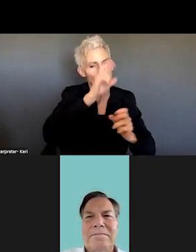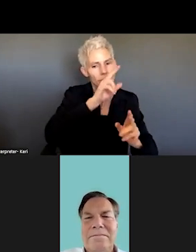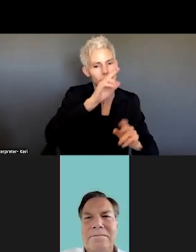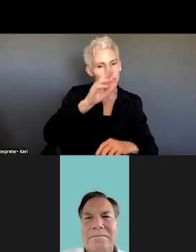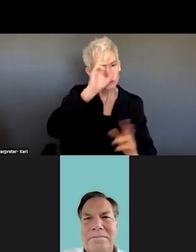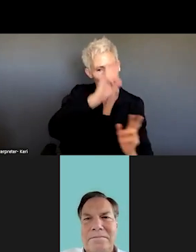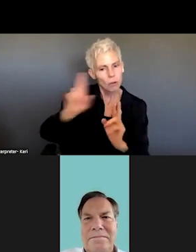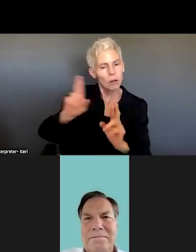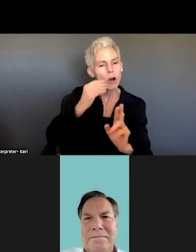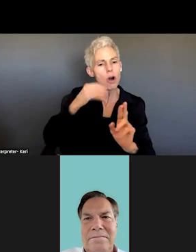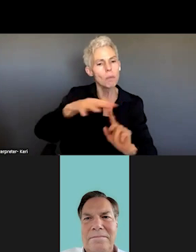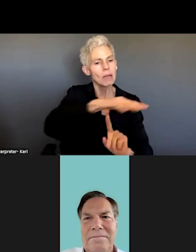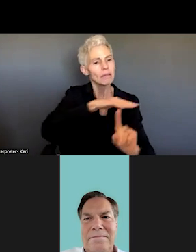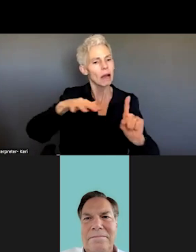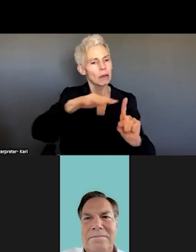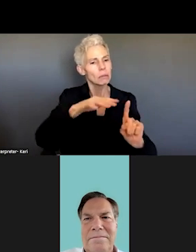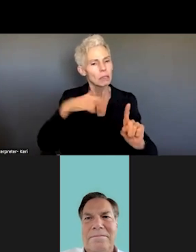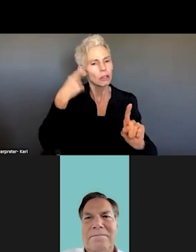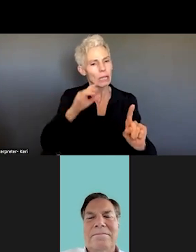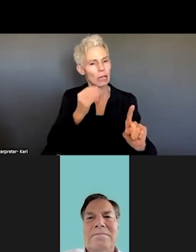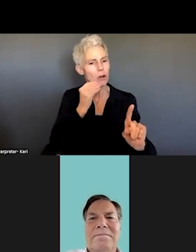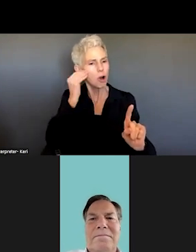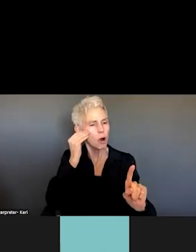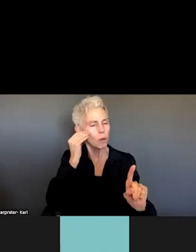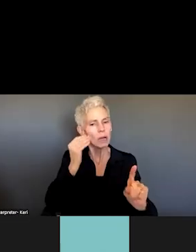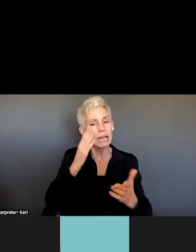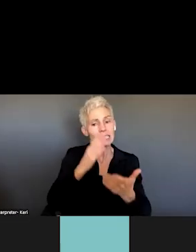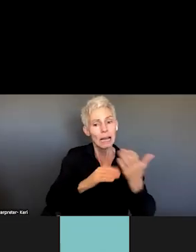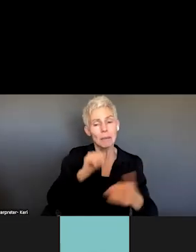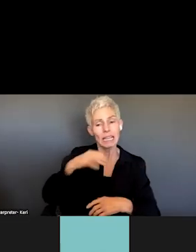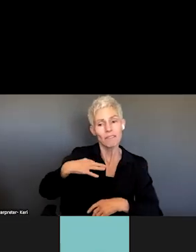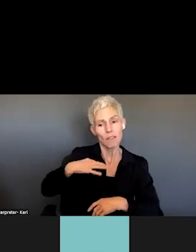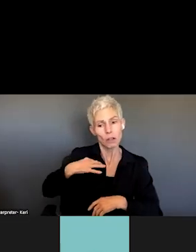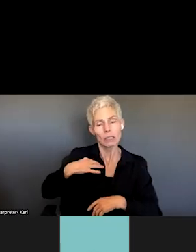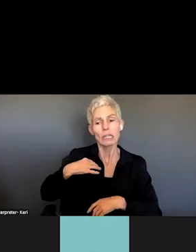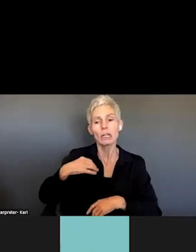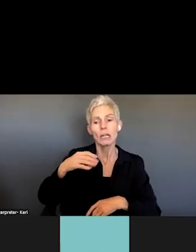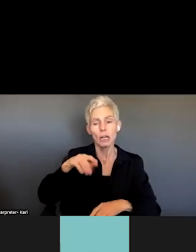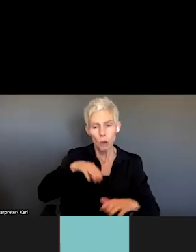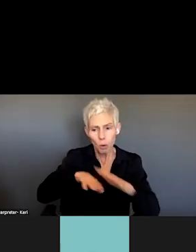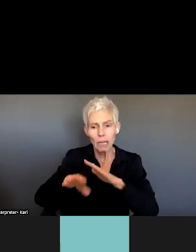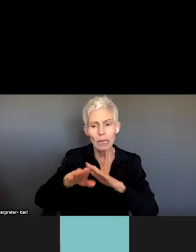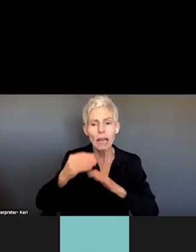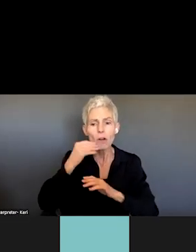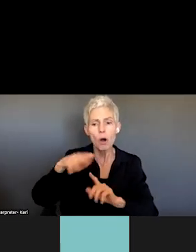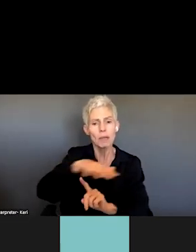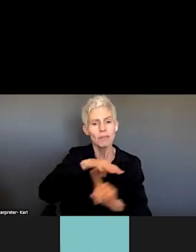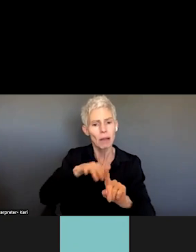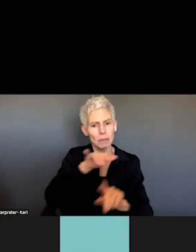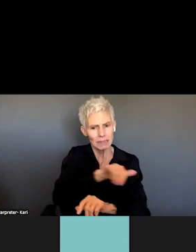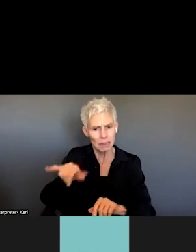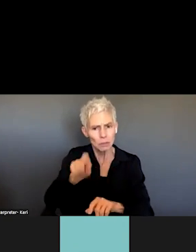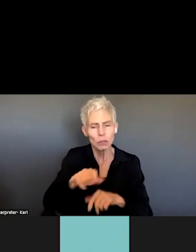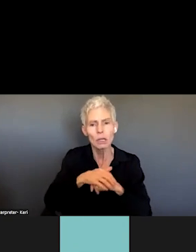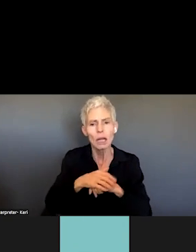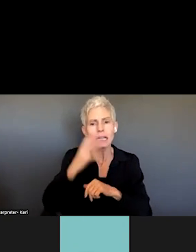have ethical places for people who are involuntary to also have a home-like environment as well and experience